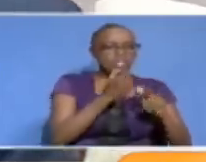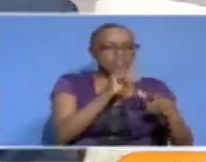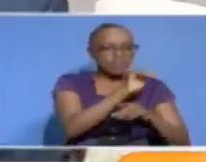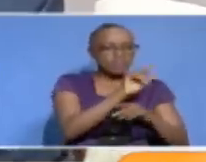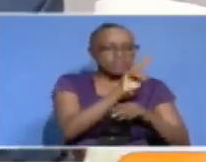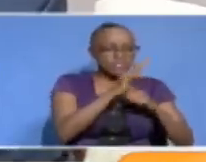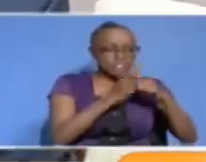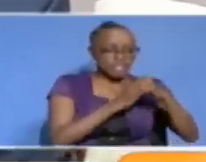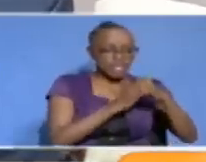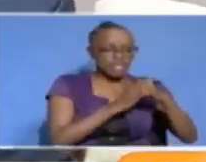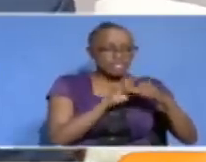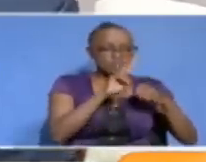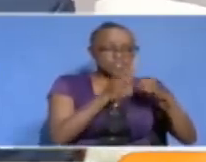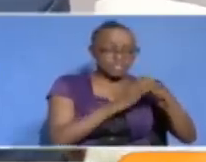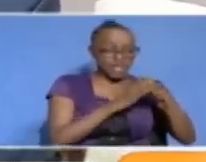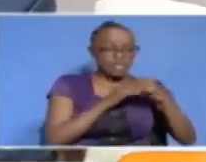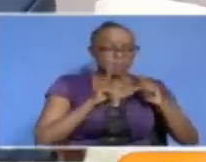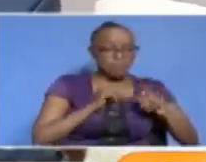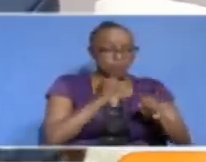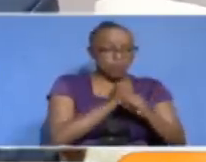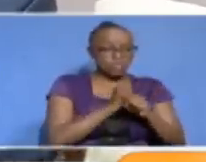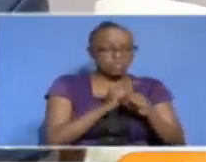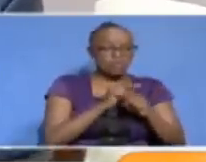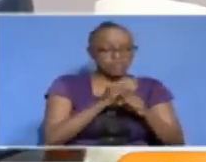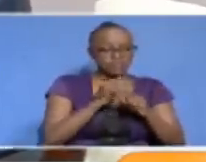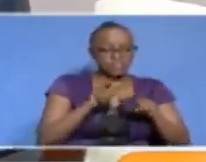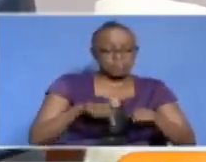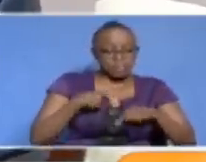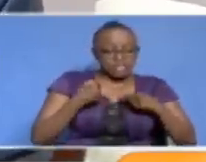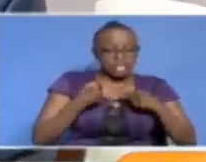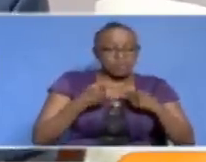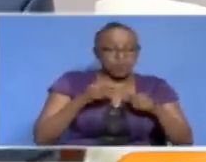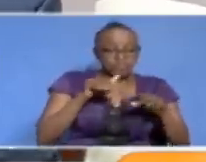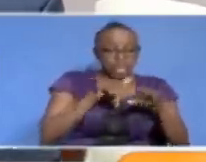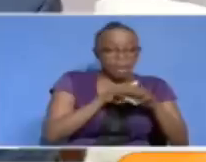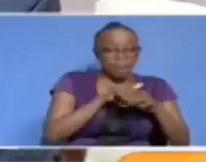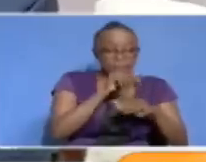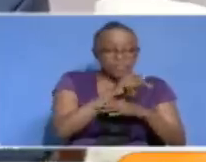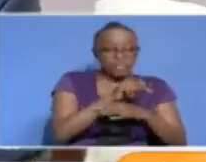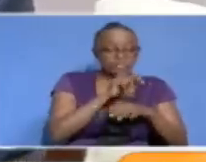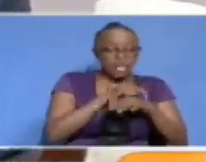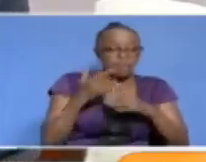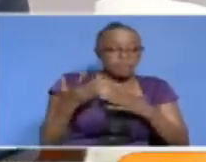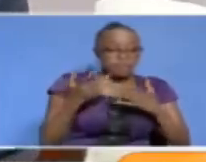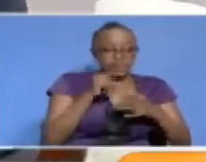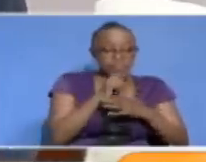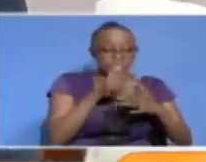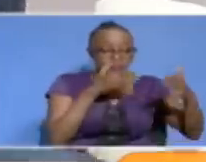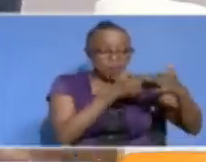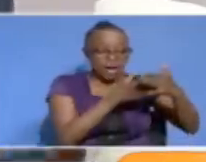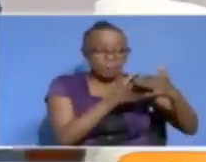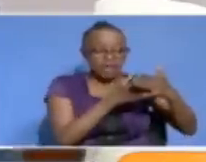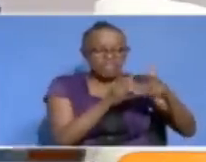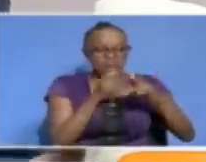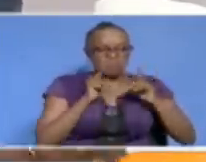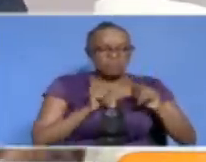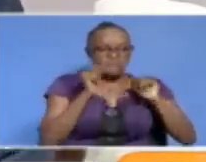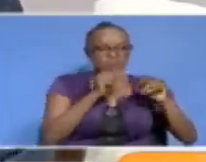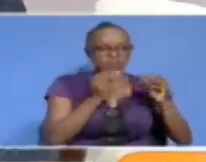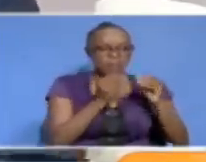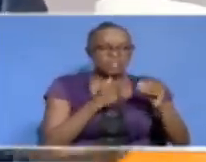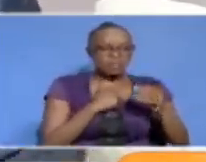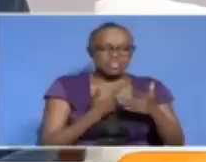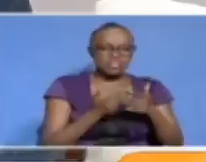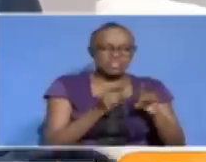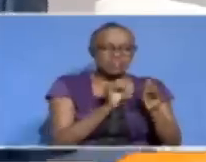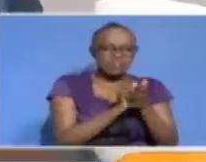29 passenger operators, of which I was the chairman of Nissan Matatu operators. When I imposed this ban, yeah, these people came to see me, akina Jimala,